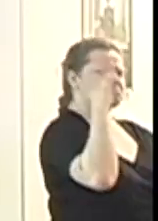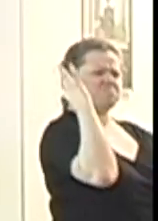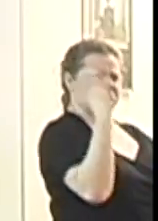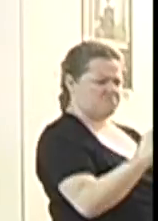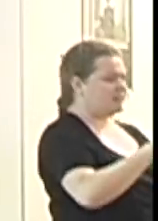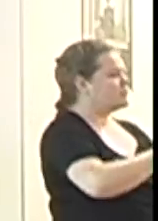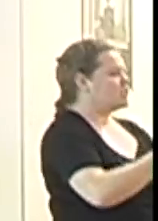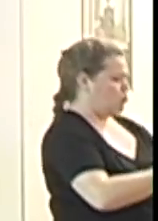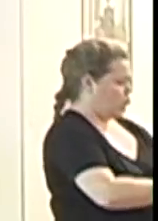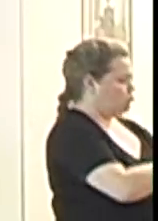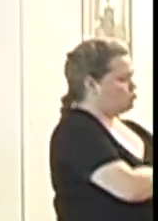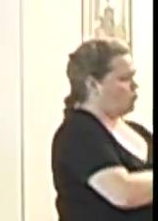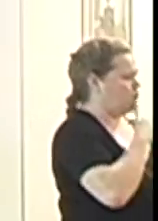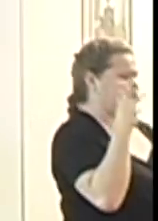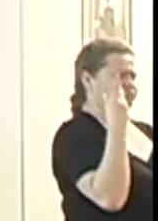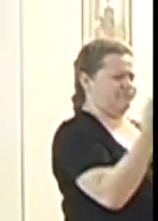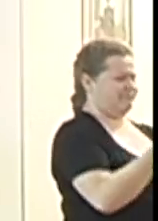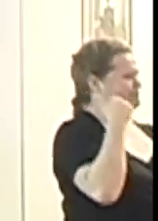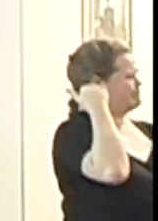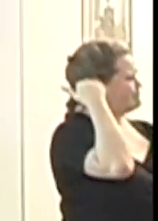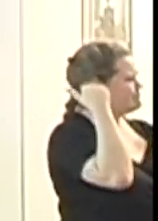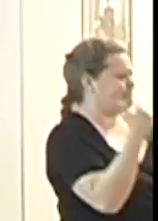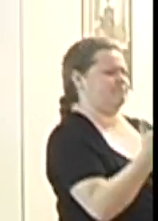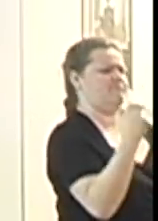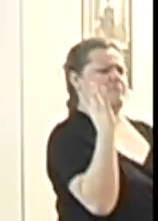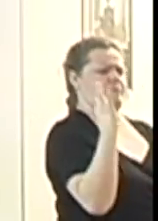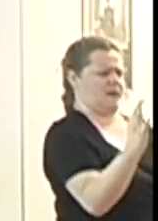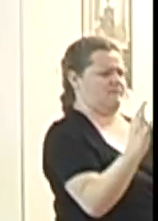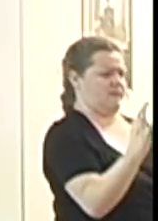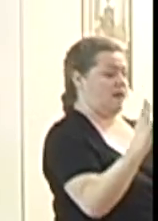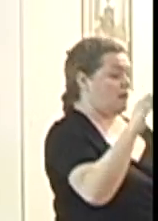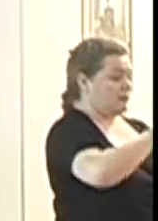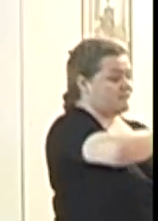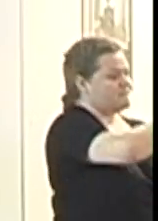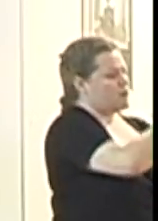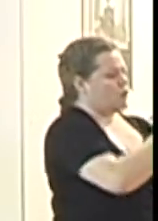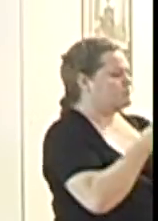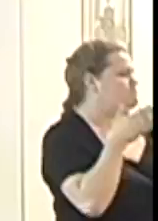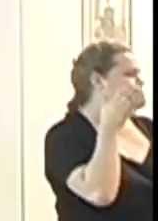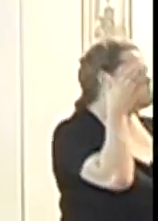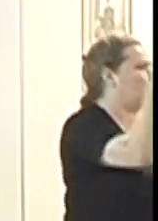early, and children are really quite reliable on. Handshake takes a lot of time.